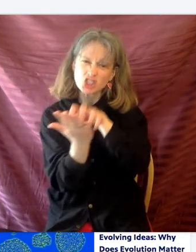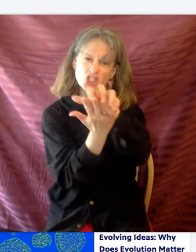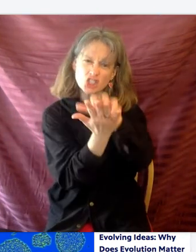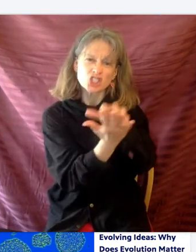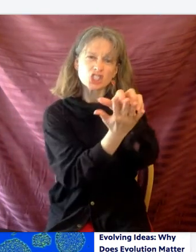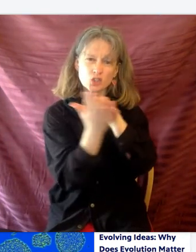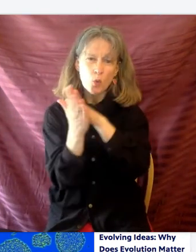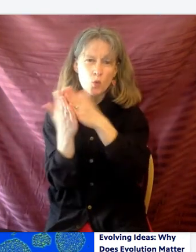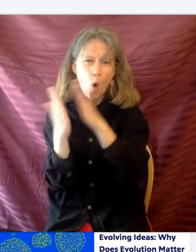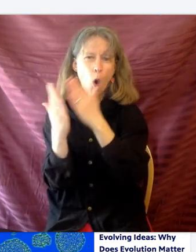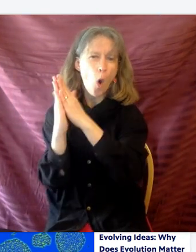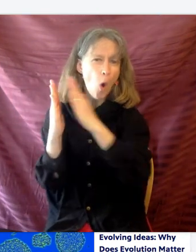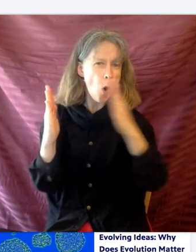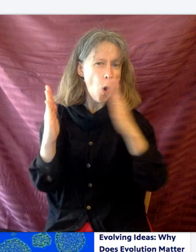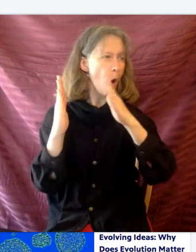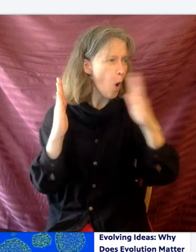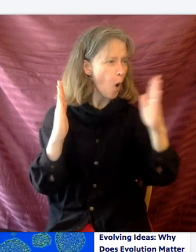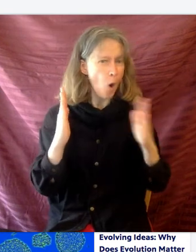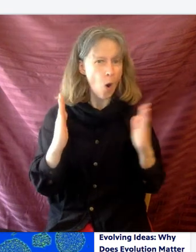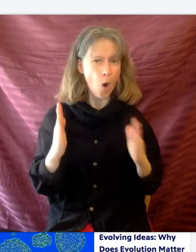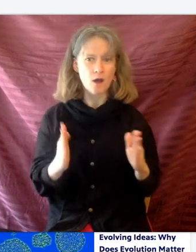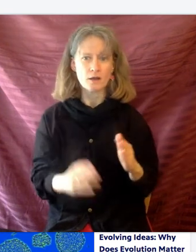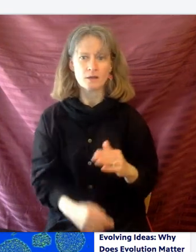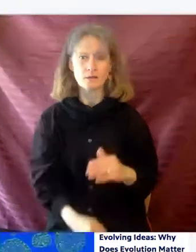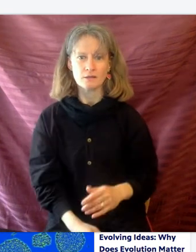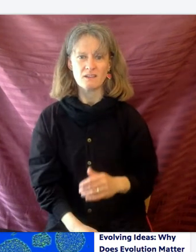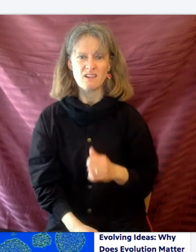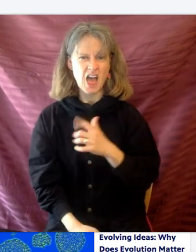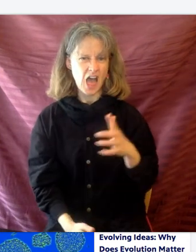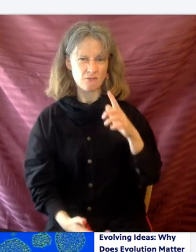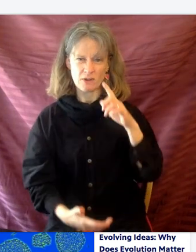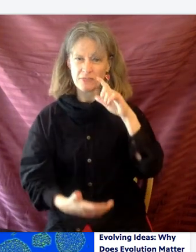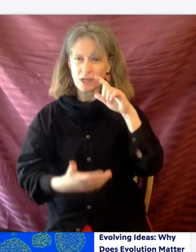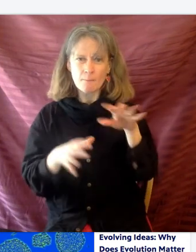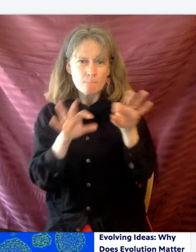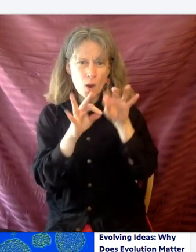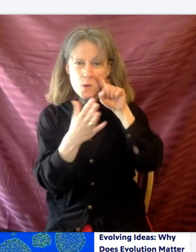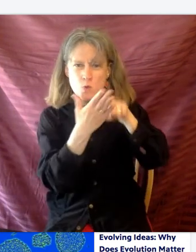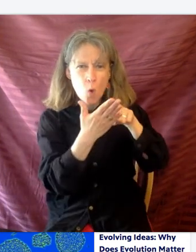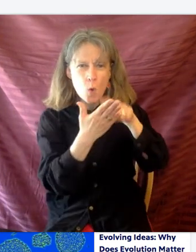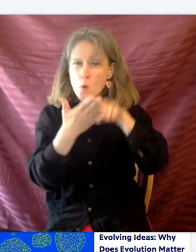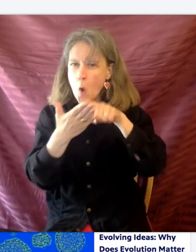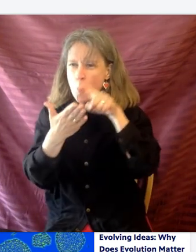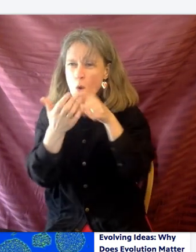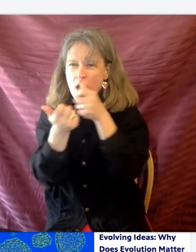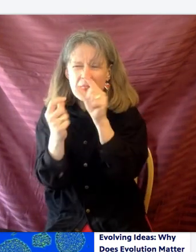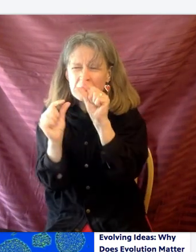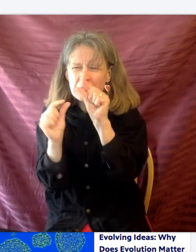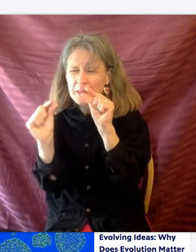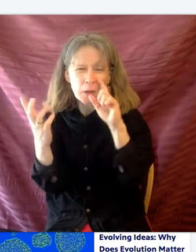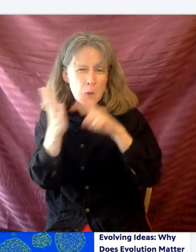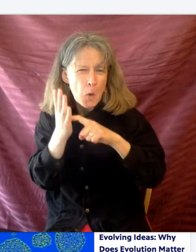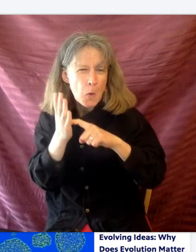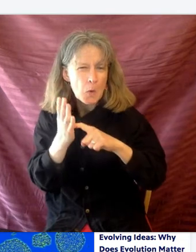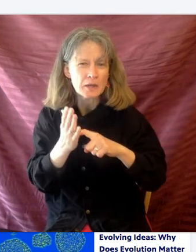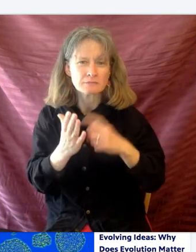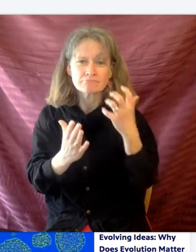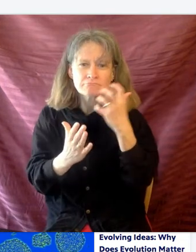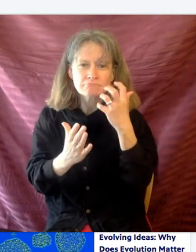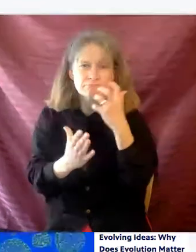What a brilliant red. Nothing seemed too insignificant for his scrutiny. He kept